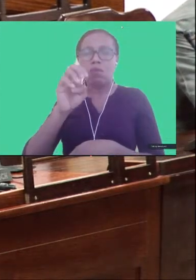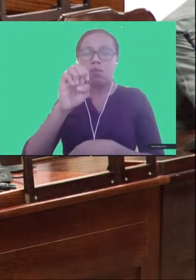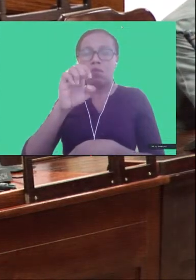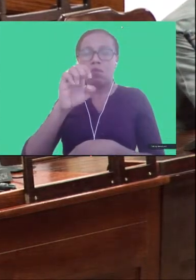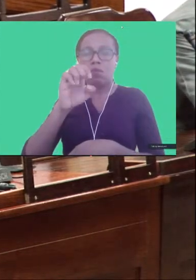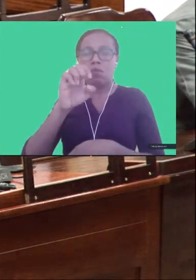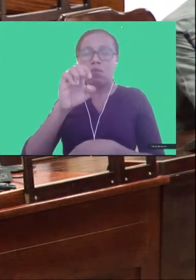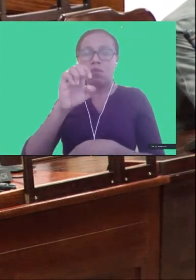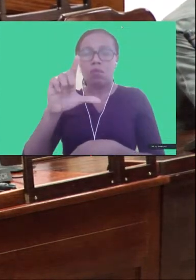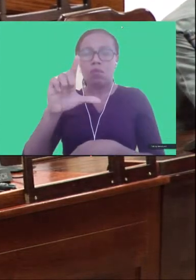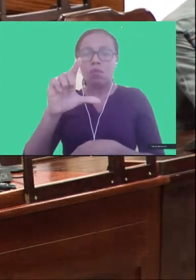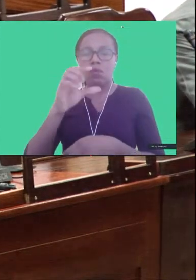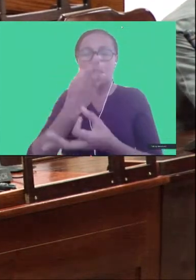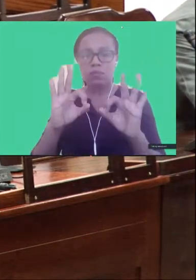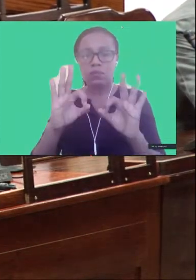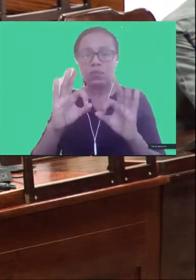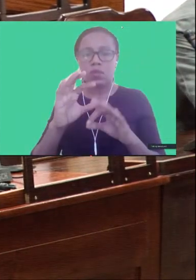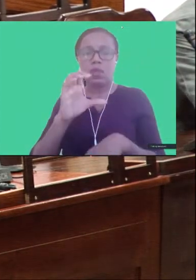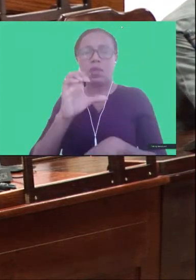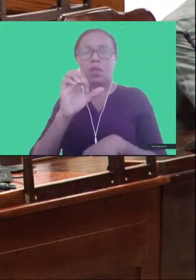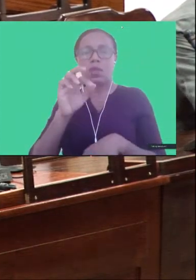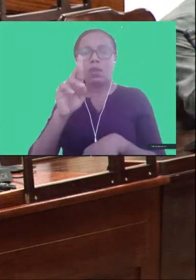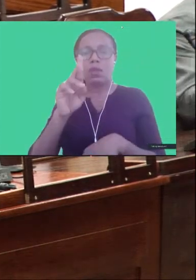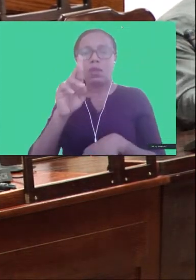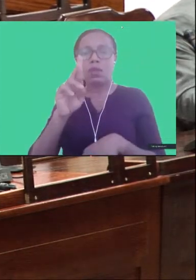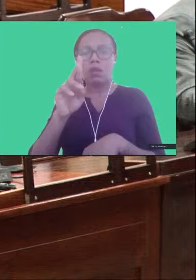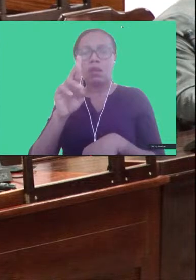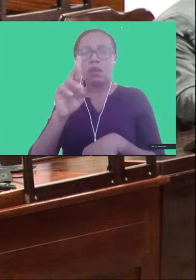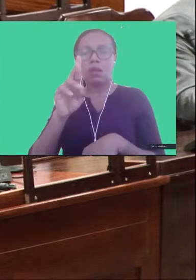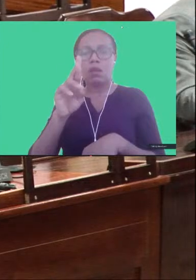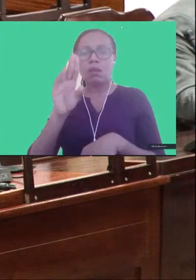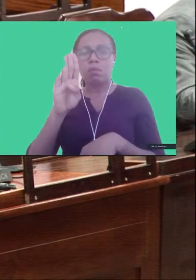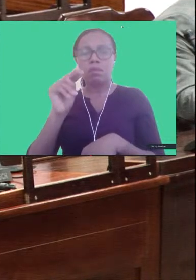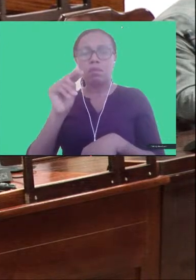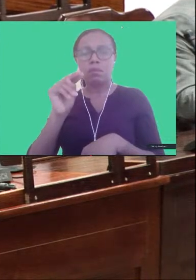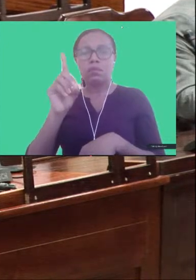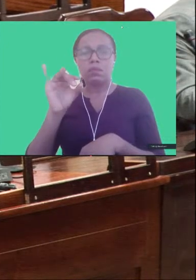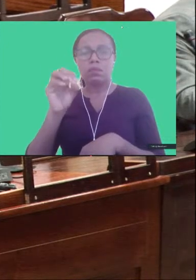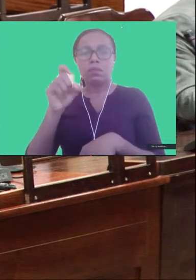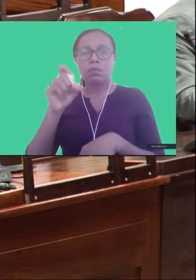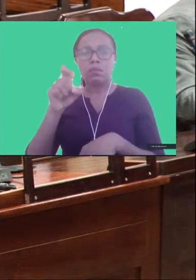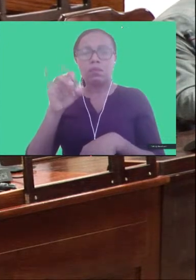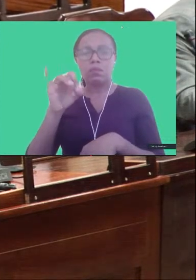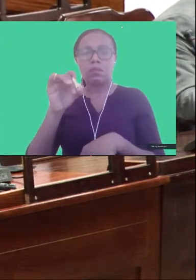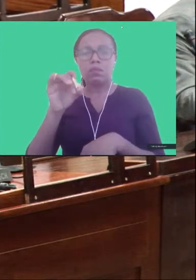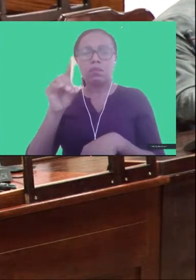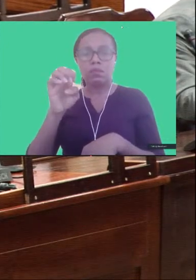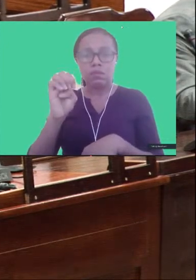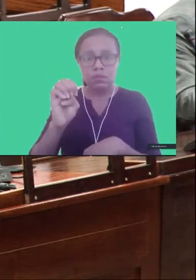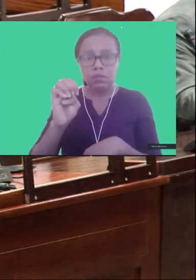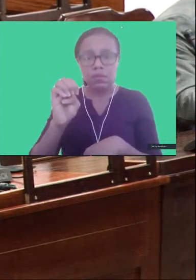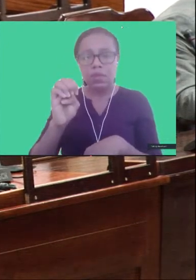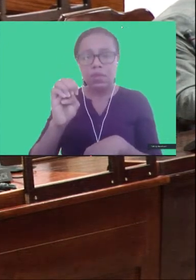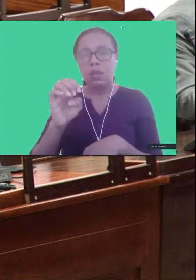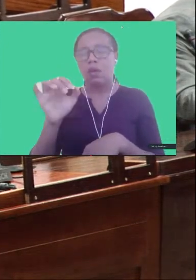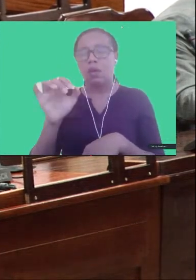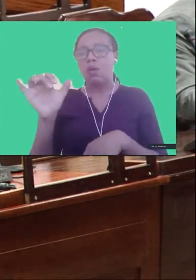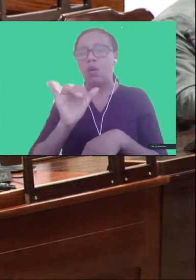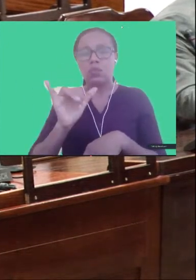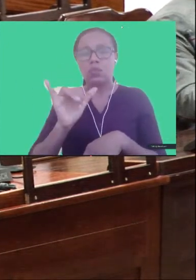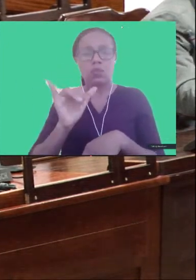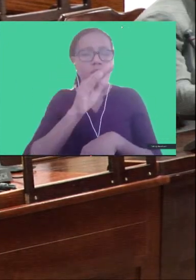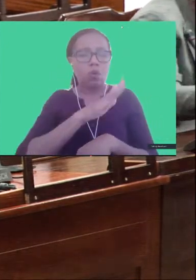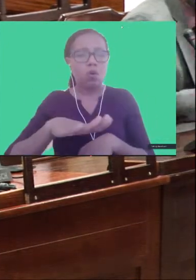exposed to the atmosphere, and to ensure that we can tell the rest of the world that we have a space in